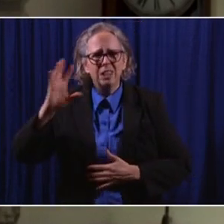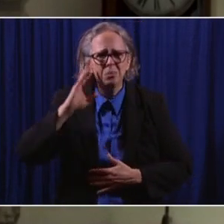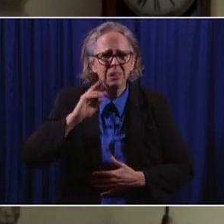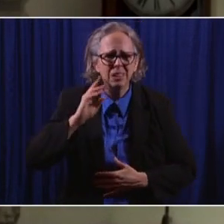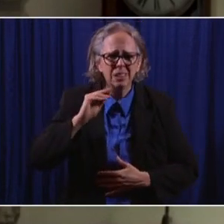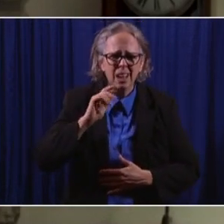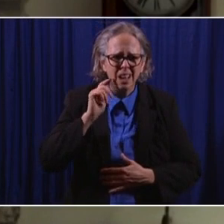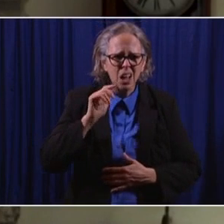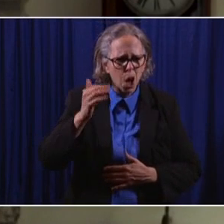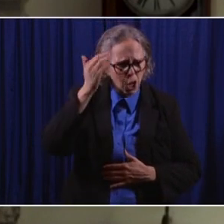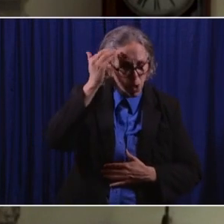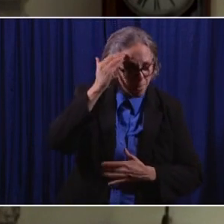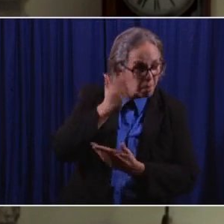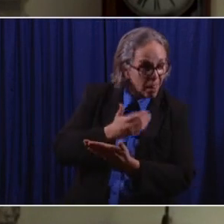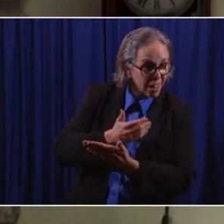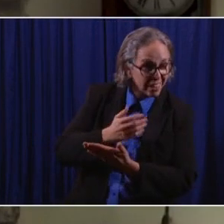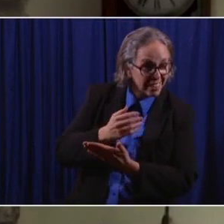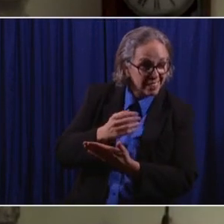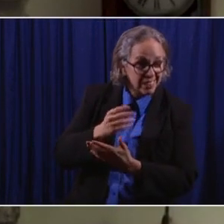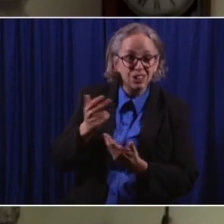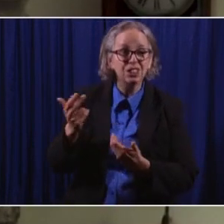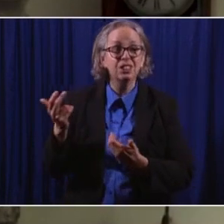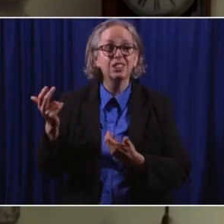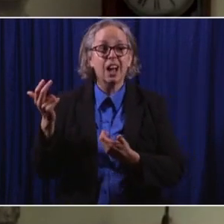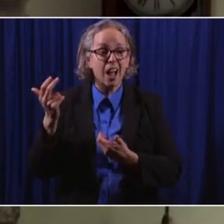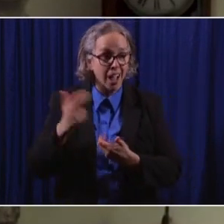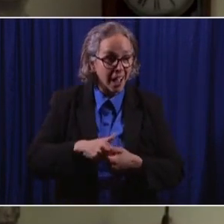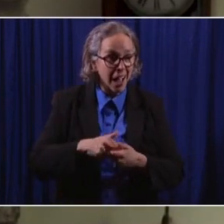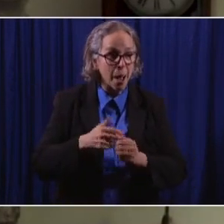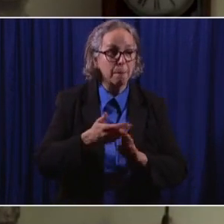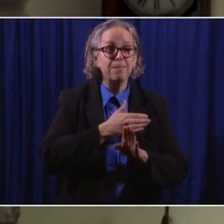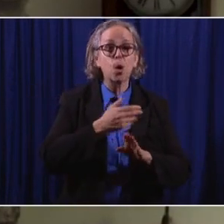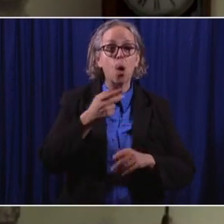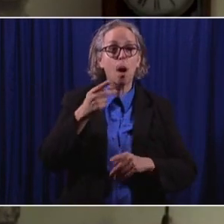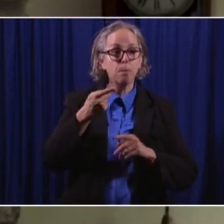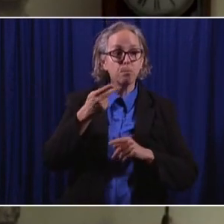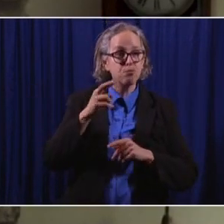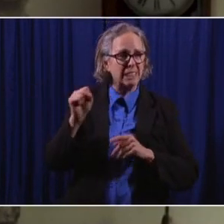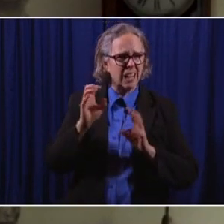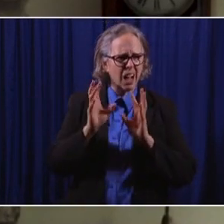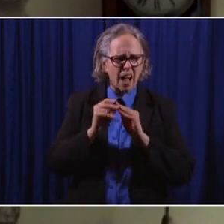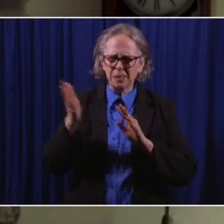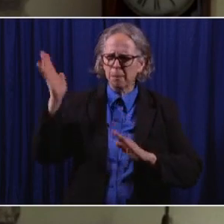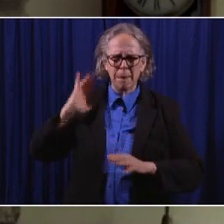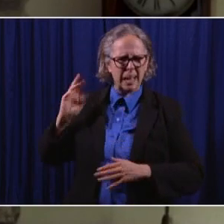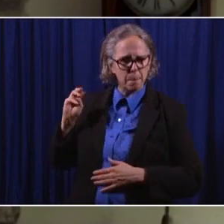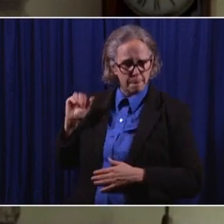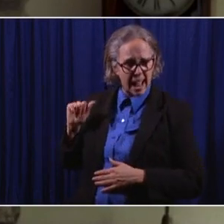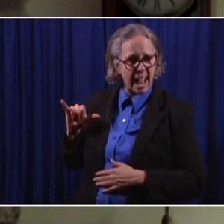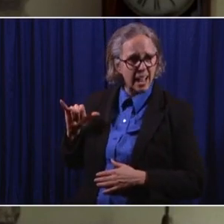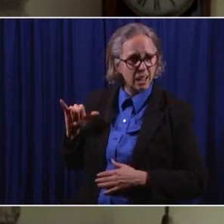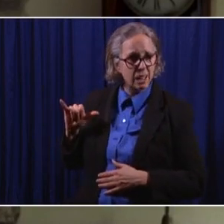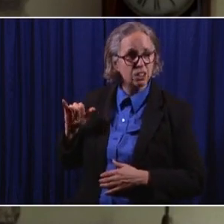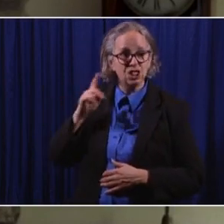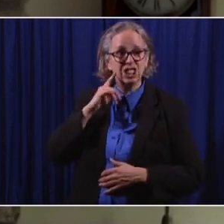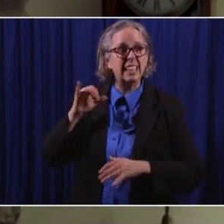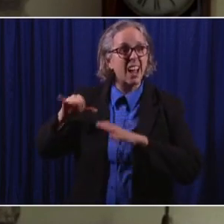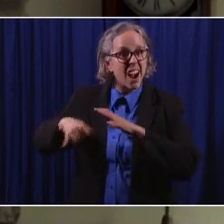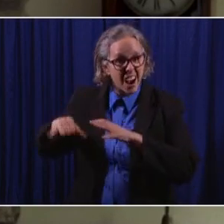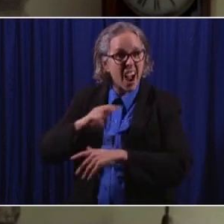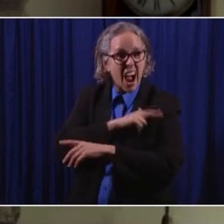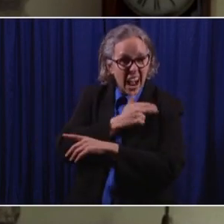familiar, that's because she joined us at one of our previous press briefings, I think in May, after a long stay in the hospital